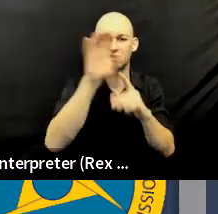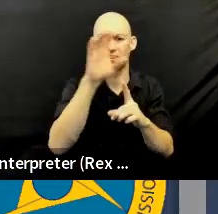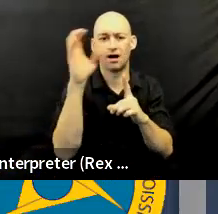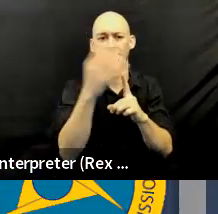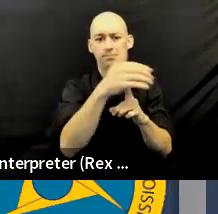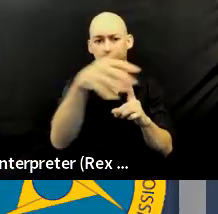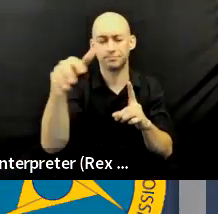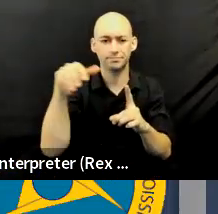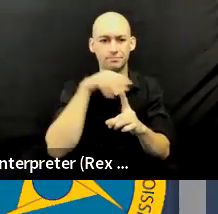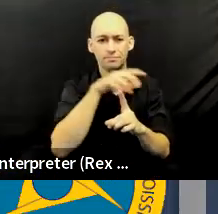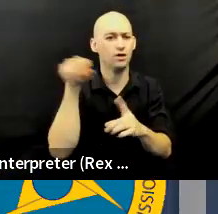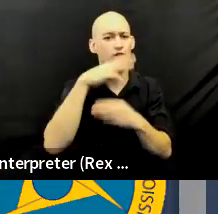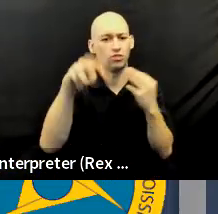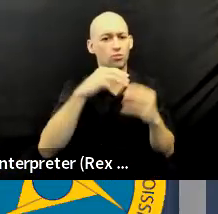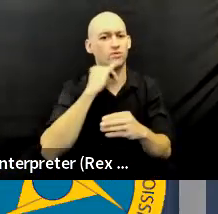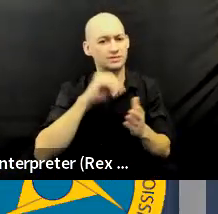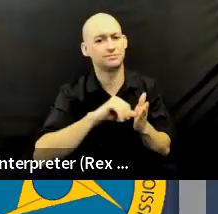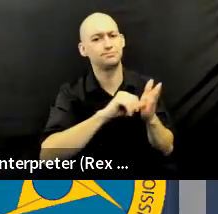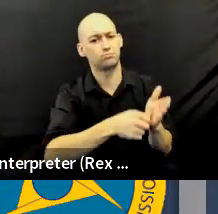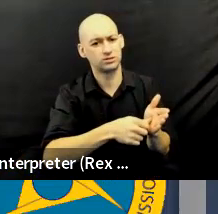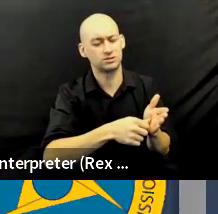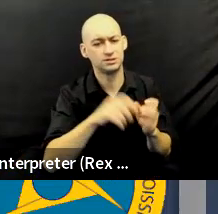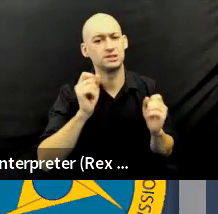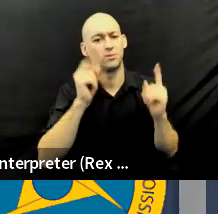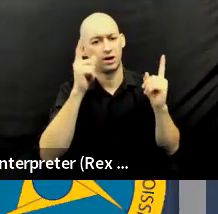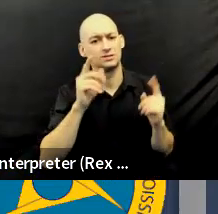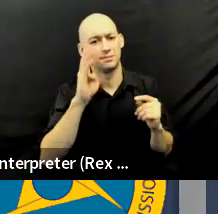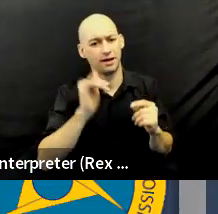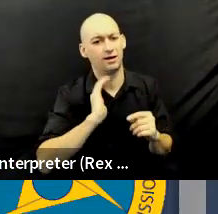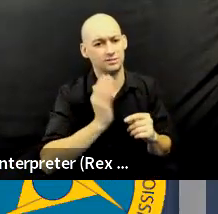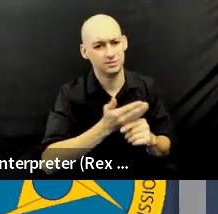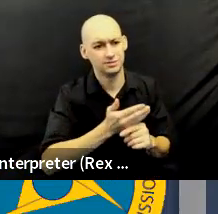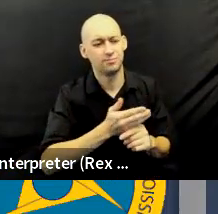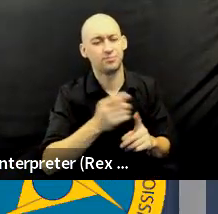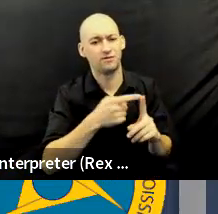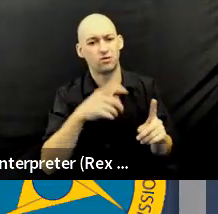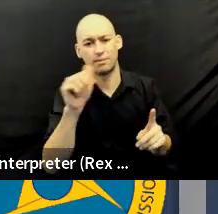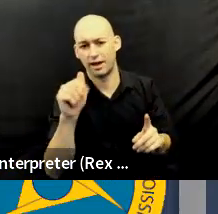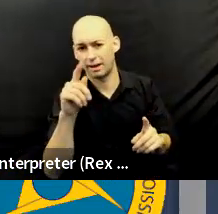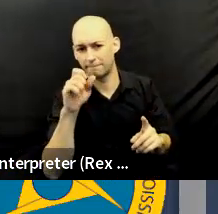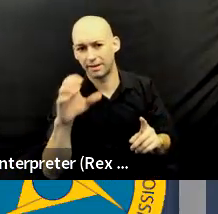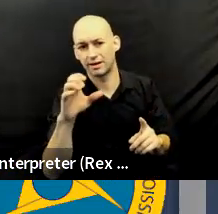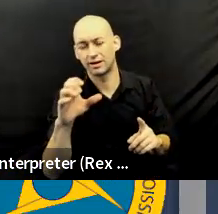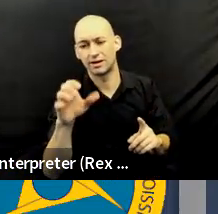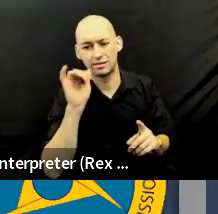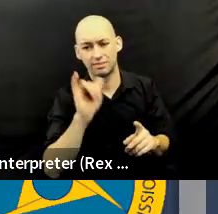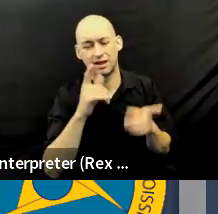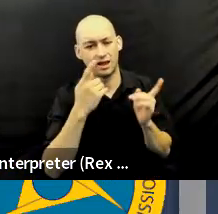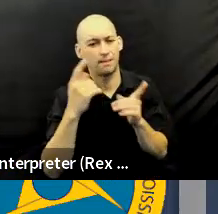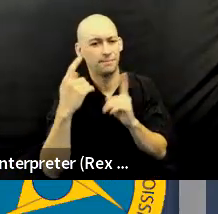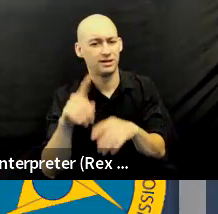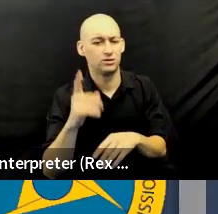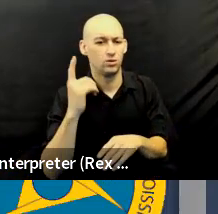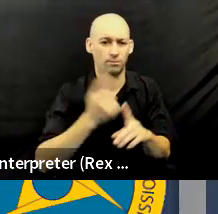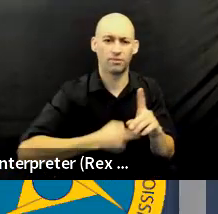is impressed by us. The world is blown away by us. From APEC that happened just last